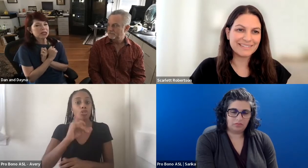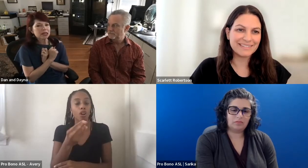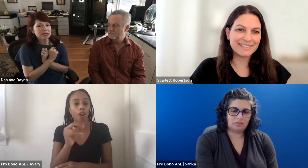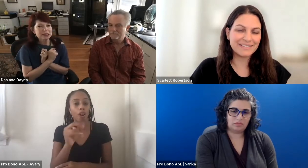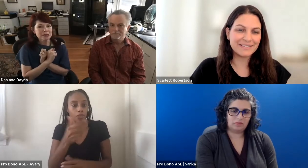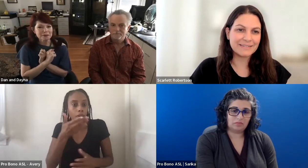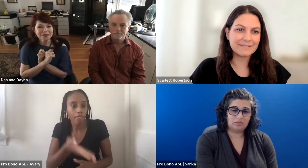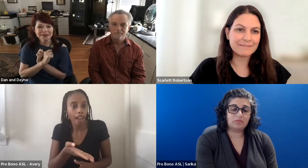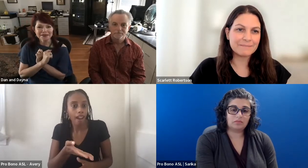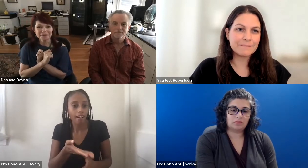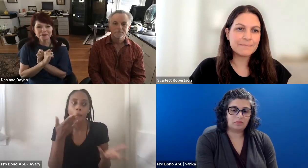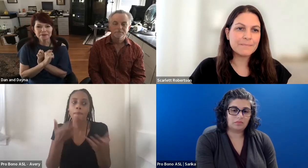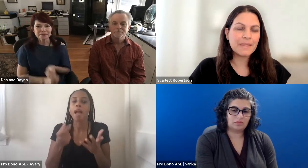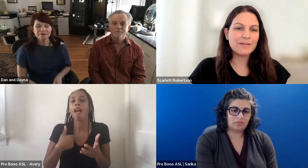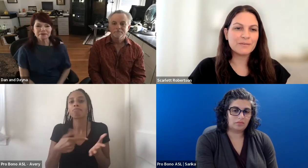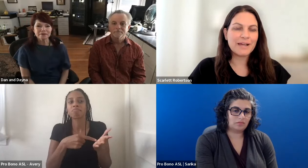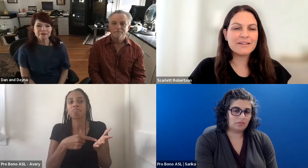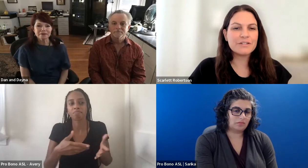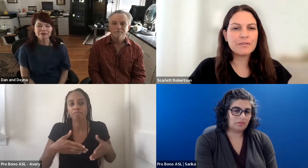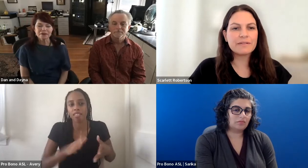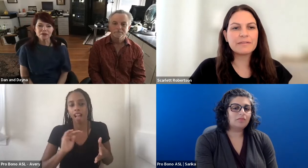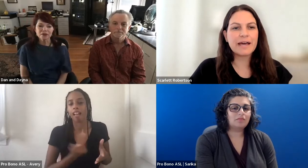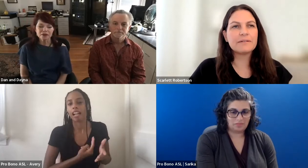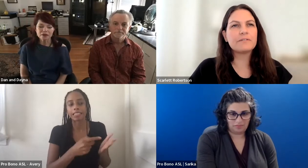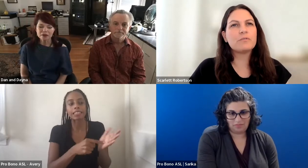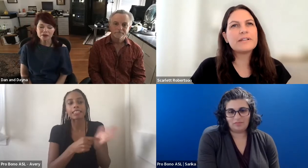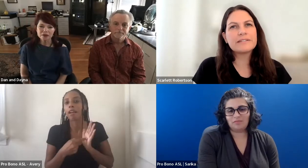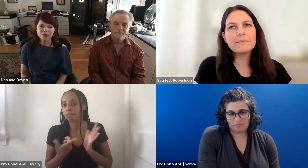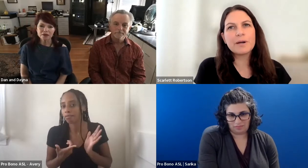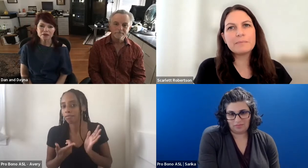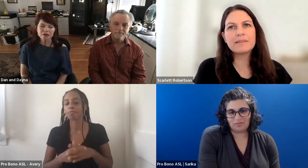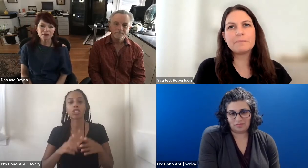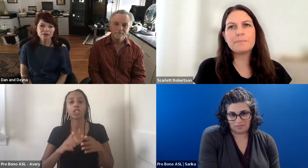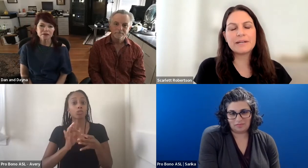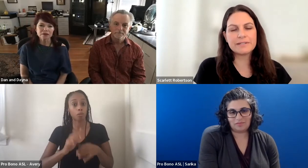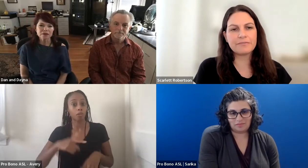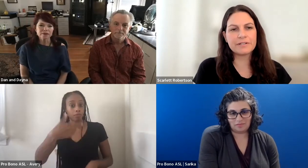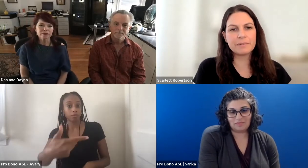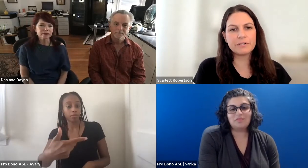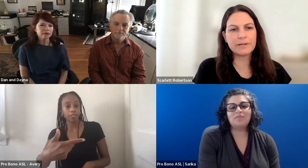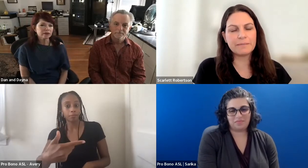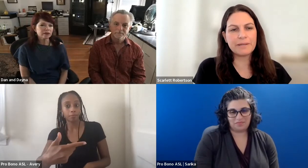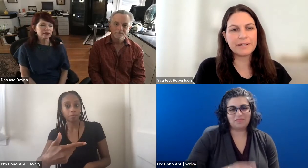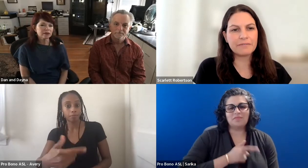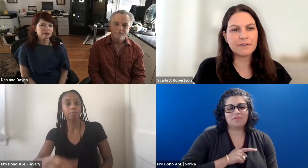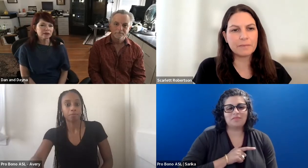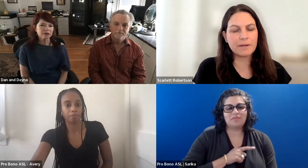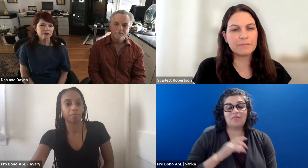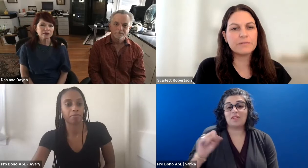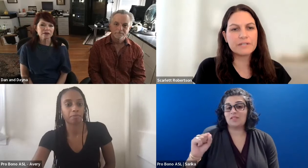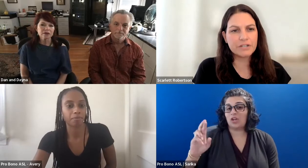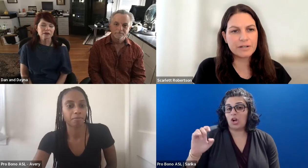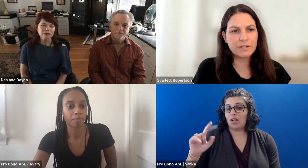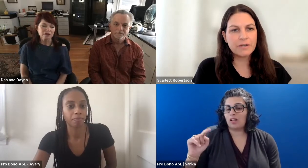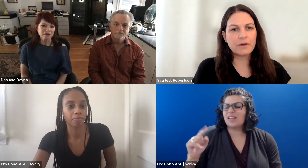that maybe he'd let us see them. And do you think that is that probably the biggest difference between making a film about